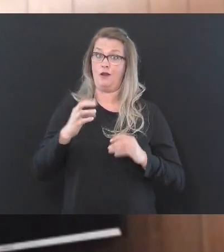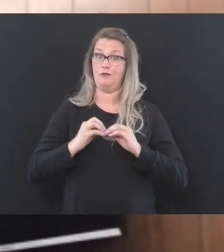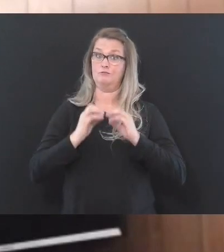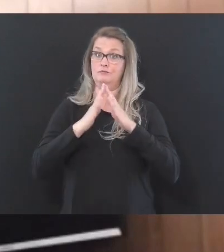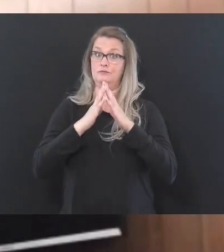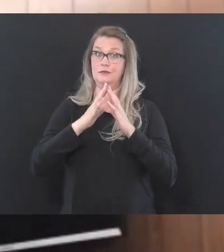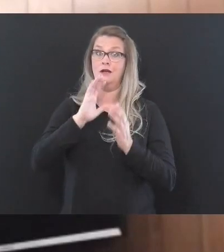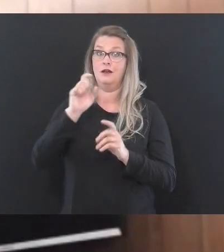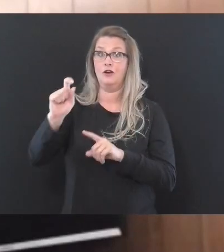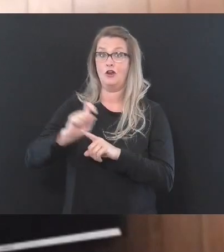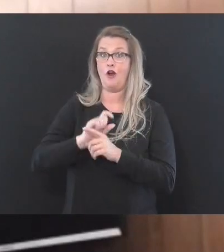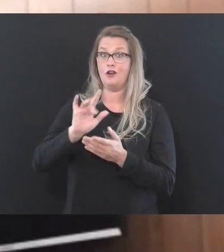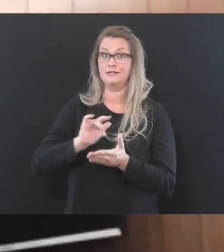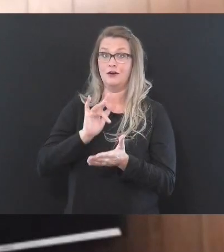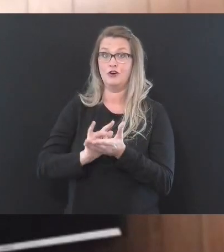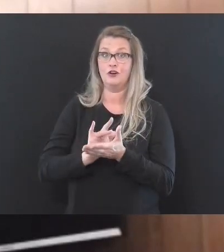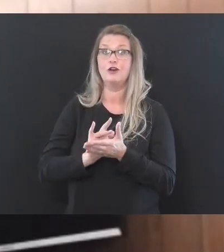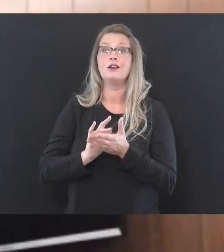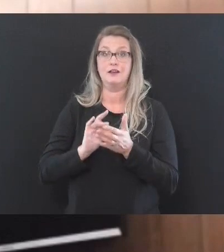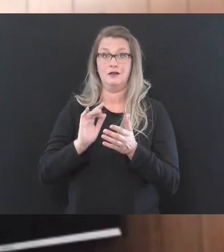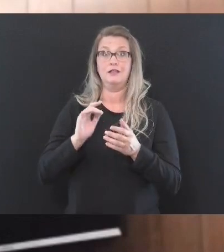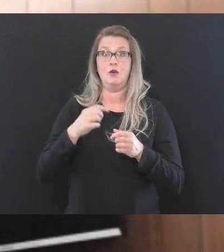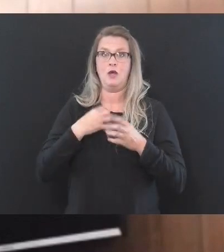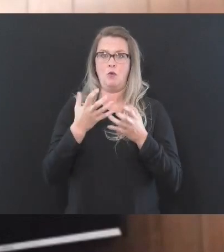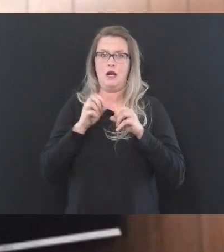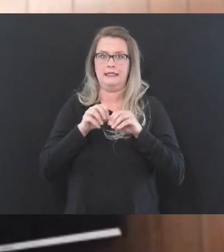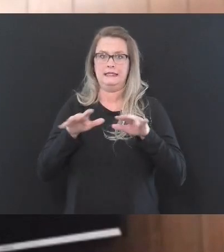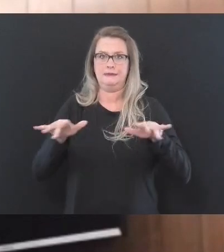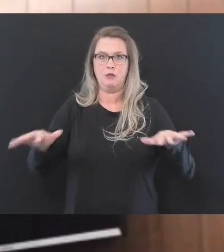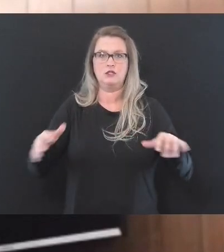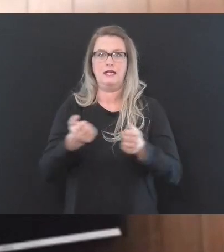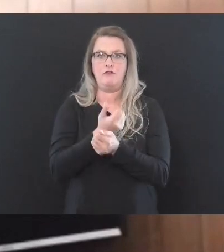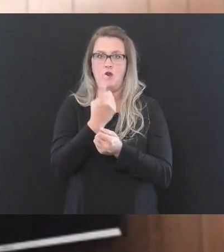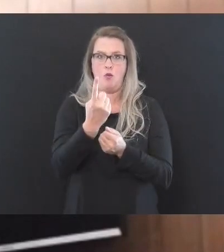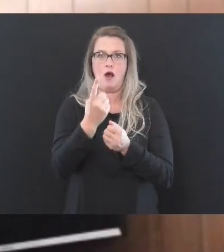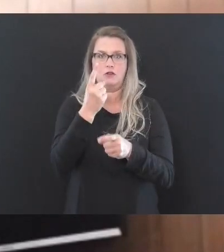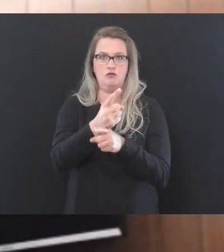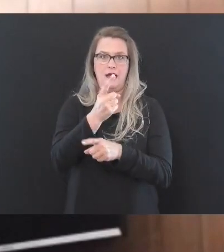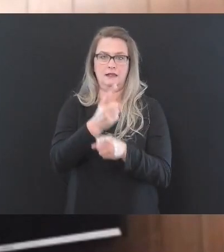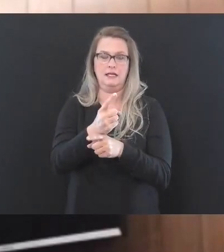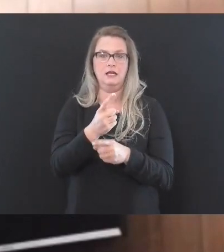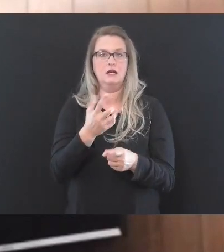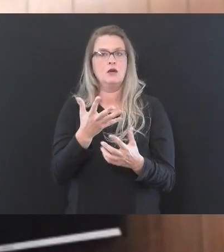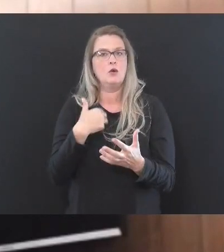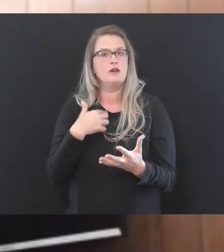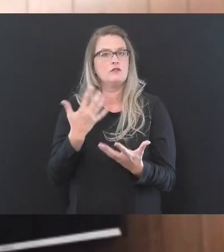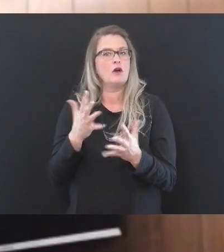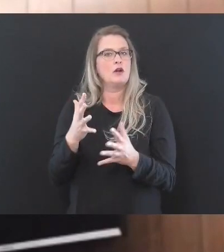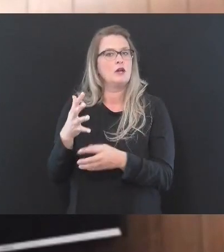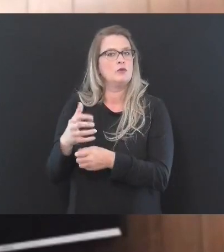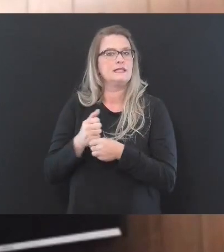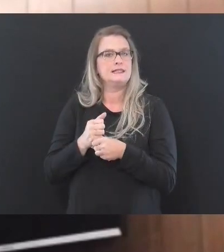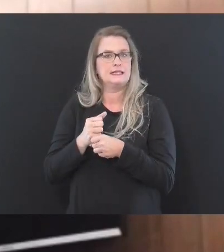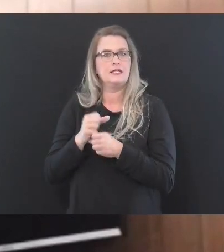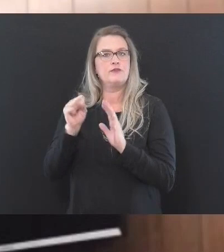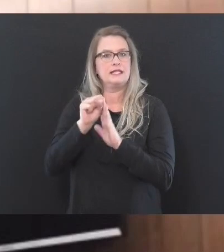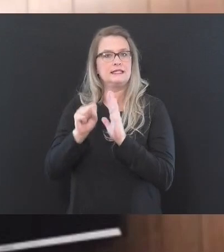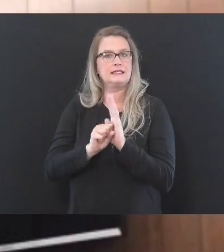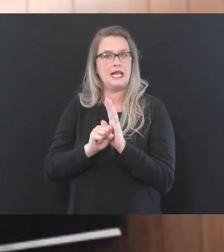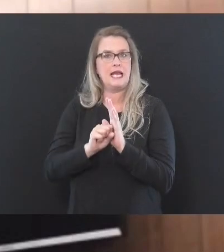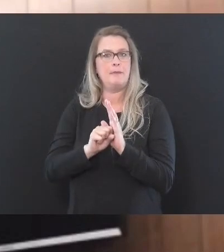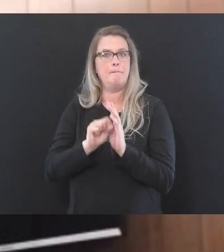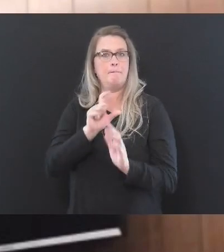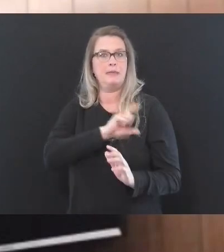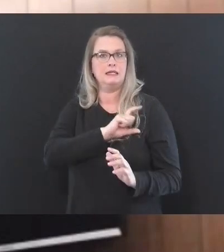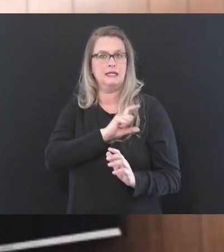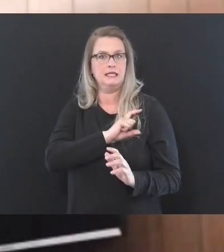sure we disperse our assets effectively. We'll begin receiving support from the West Virginia State Police personnel as well